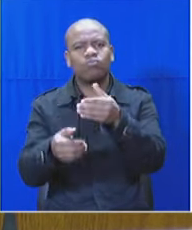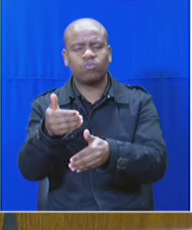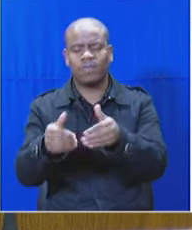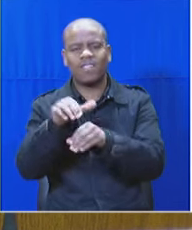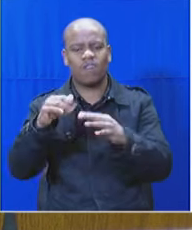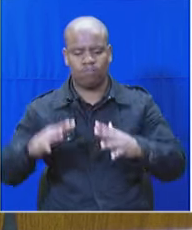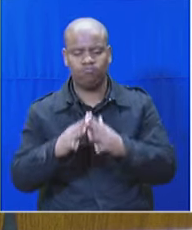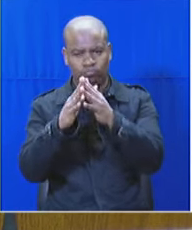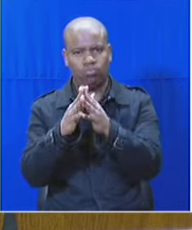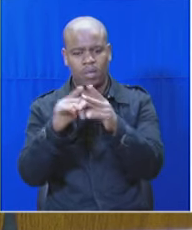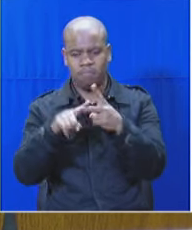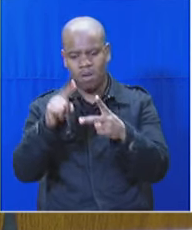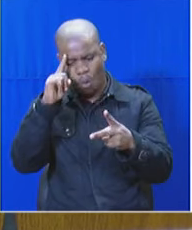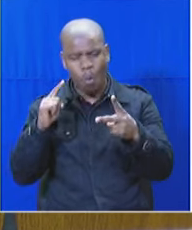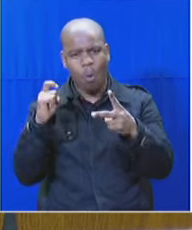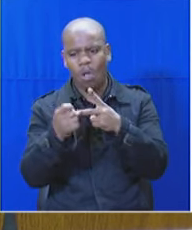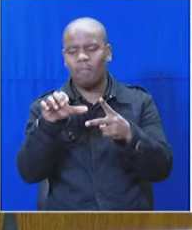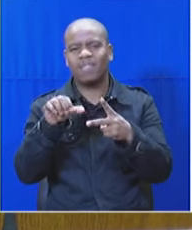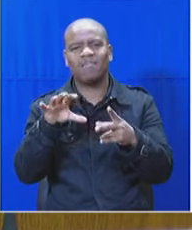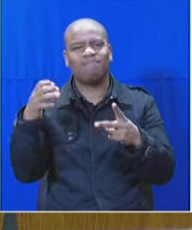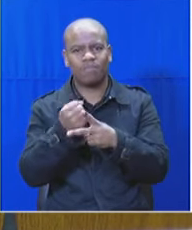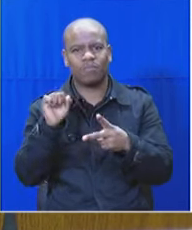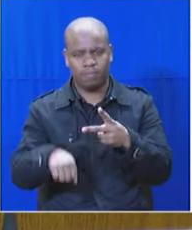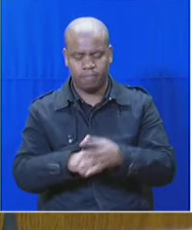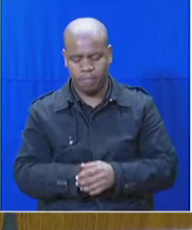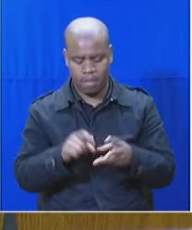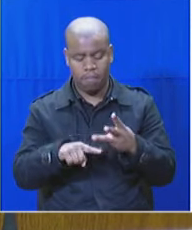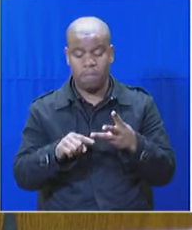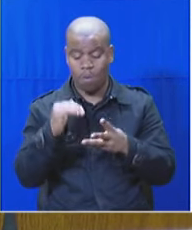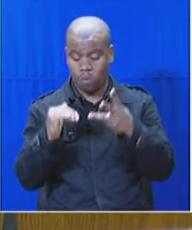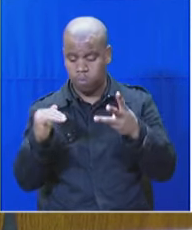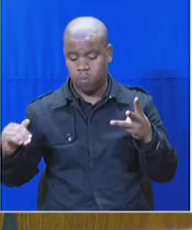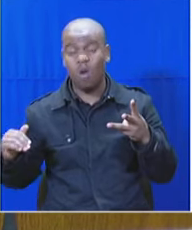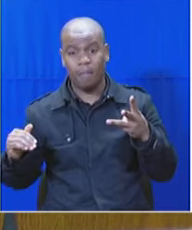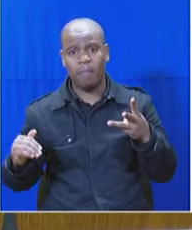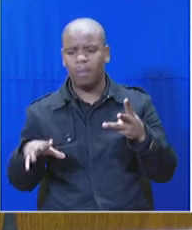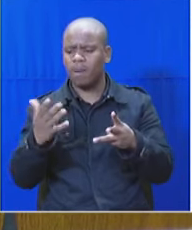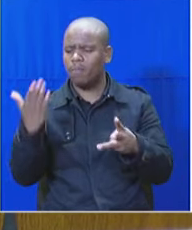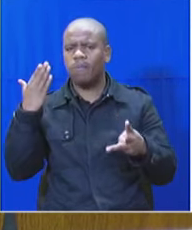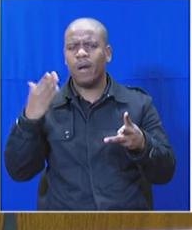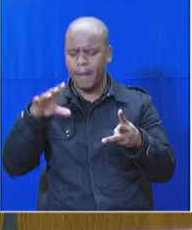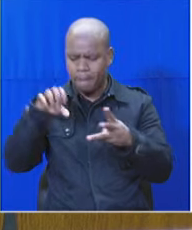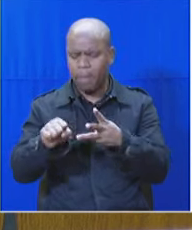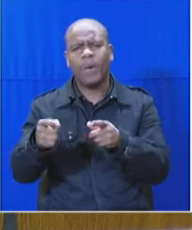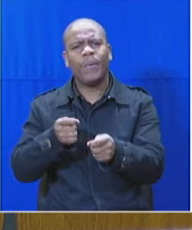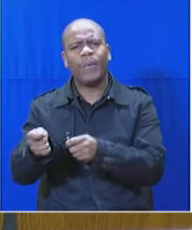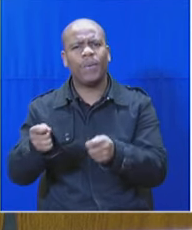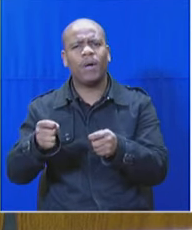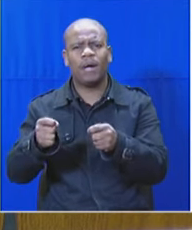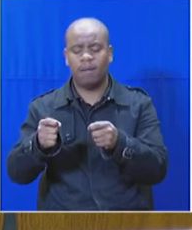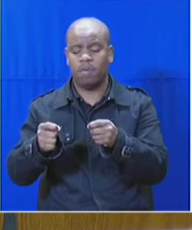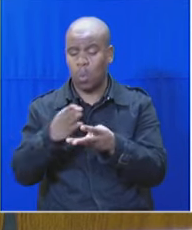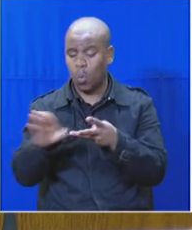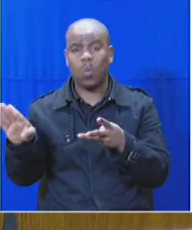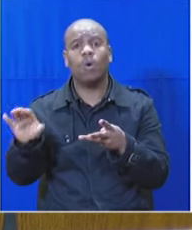Africa, to overcome the legacy of inequality and injustice created by colonialism and apartheid in